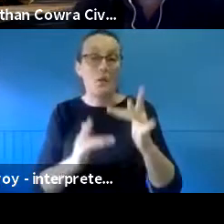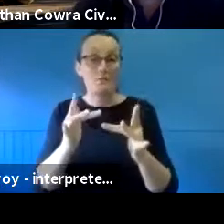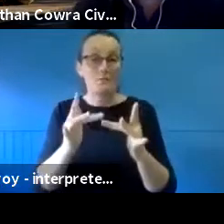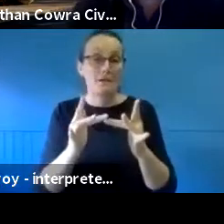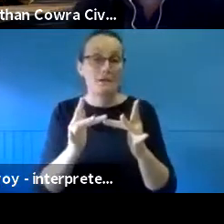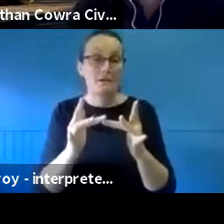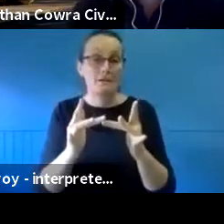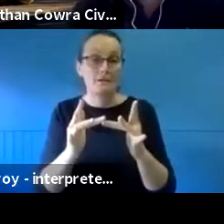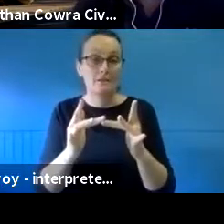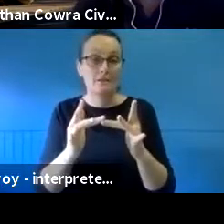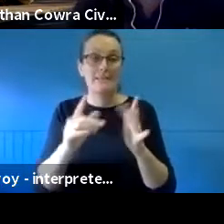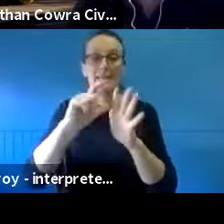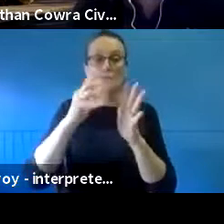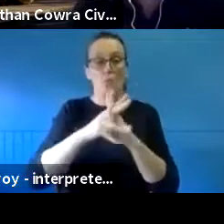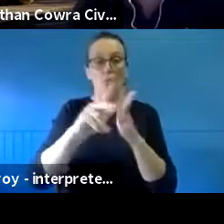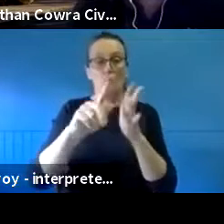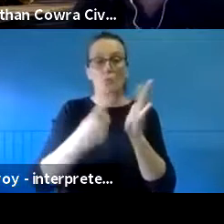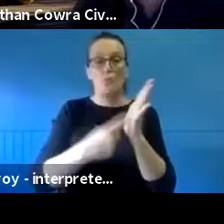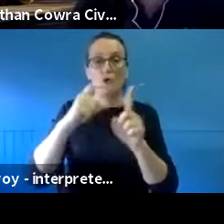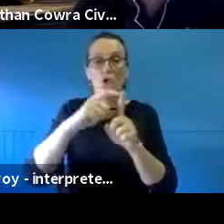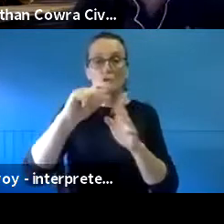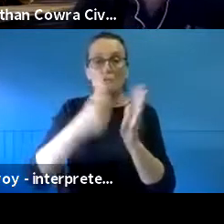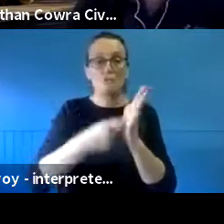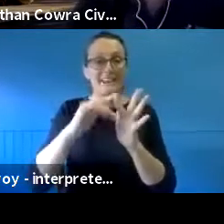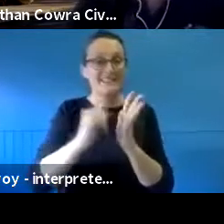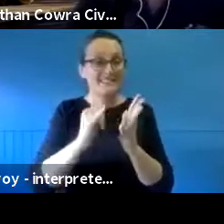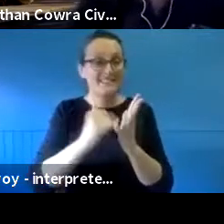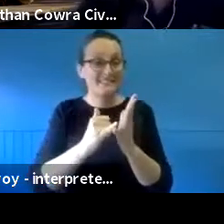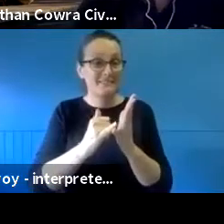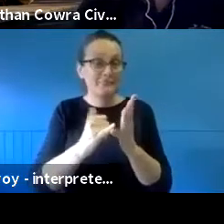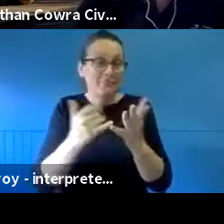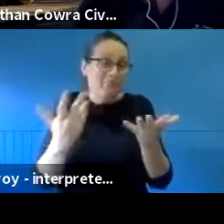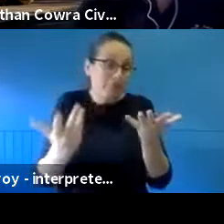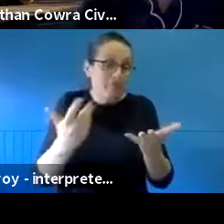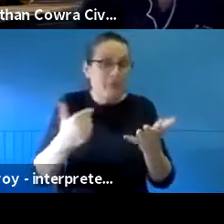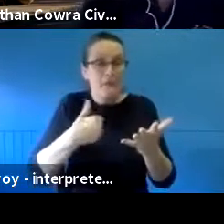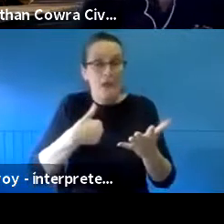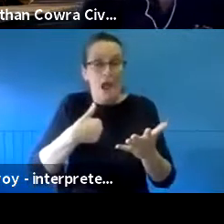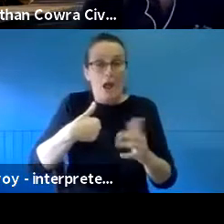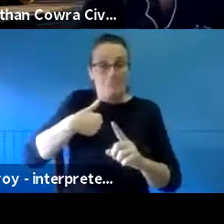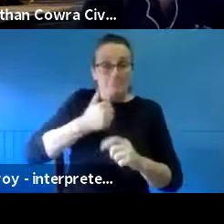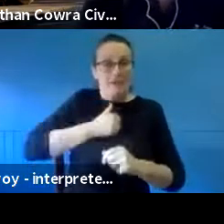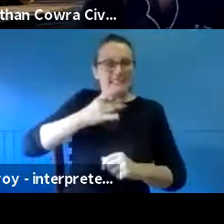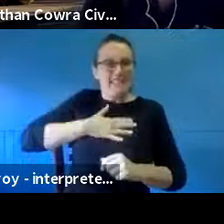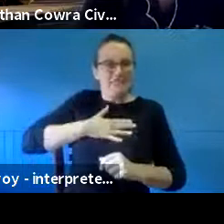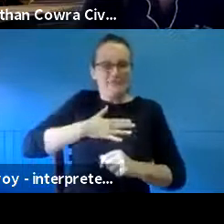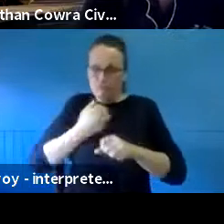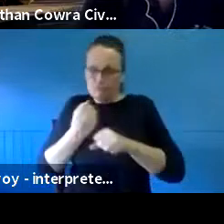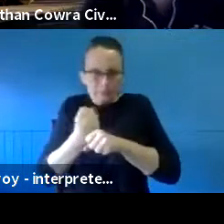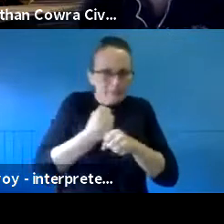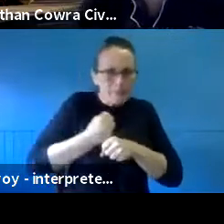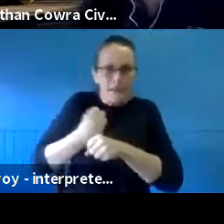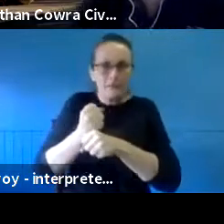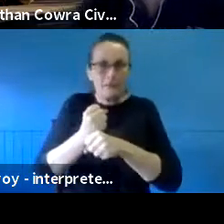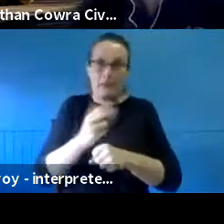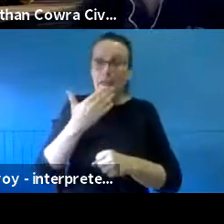a WordPress site that I have kind of designed in the back end myself. Thanks for saying it